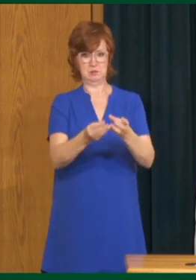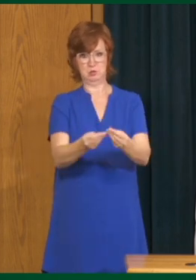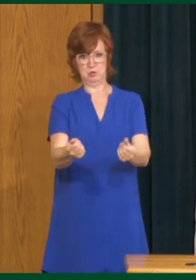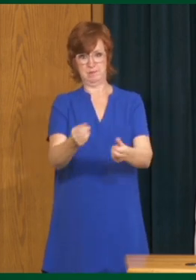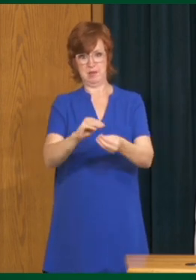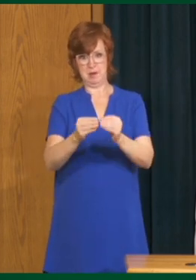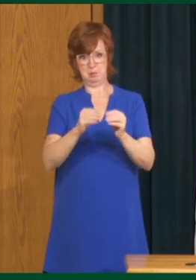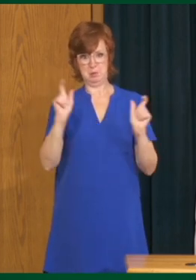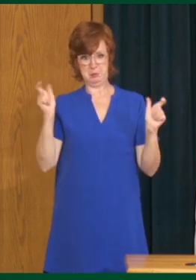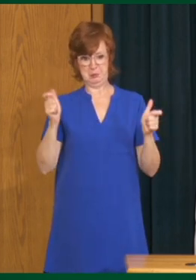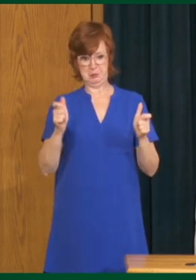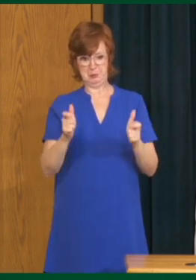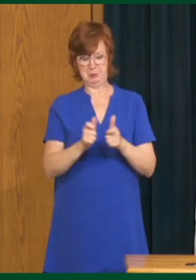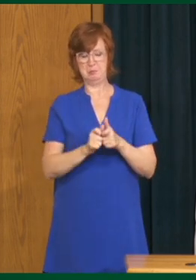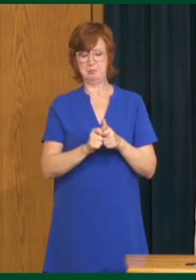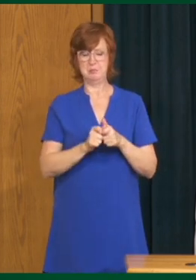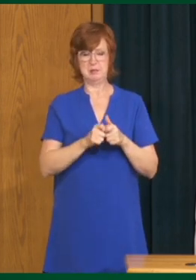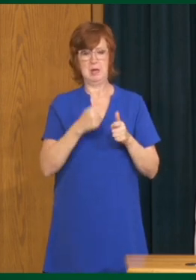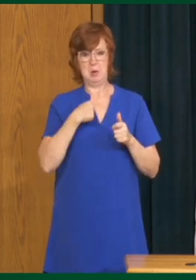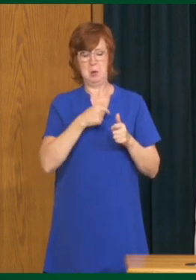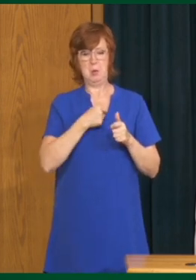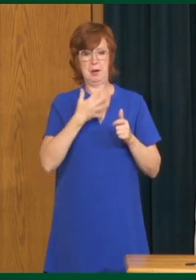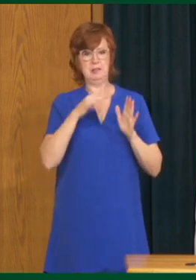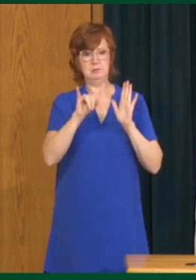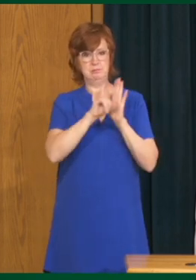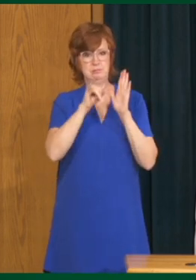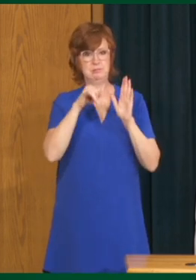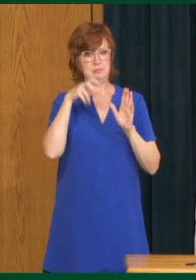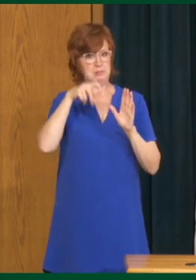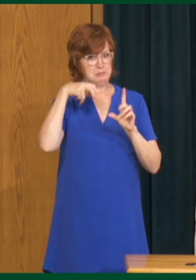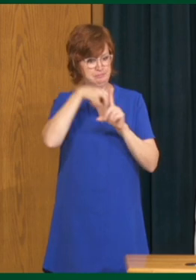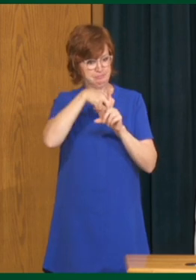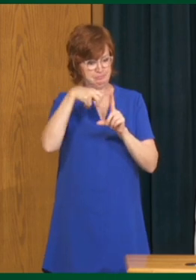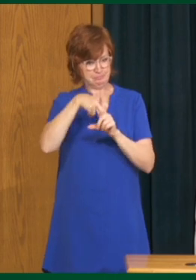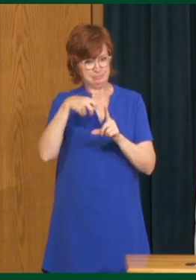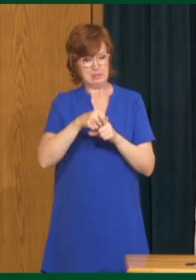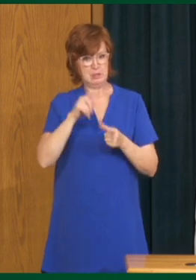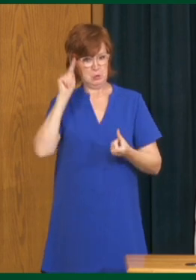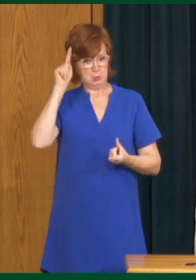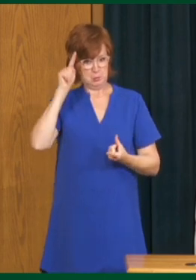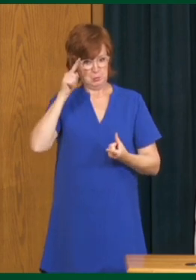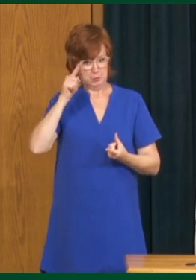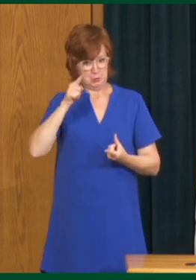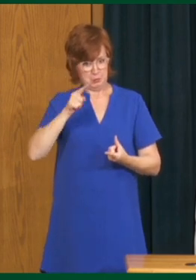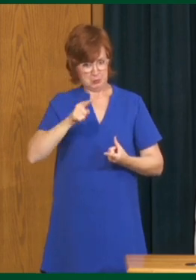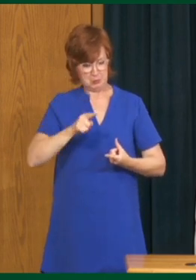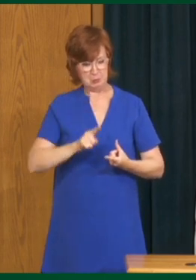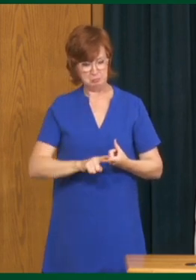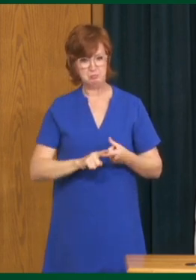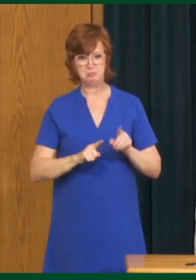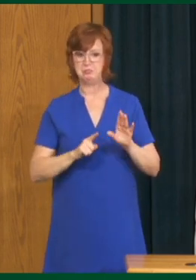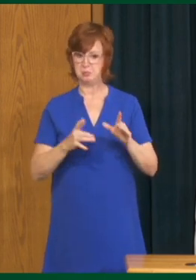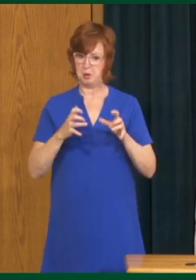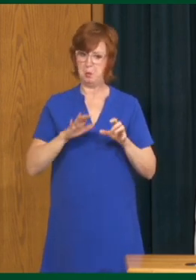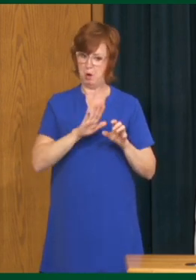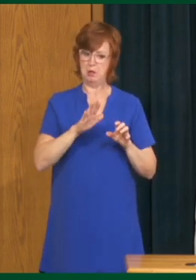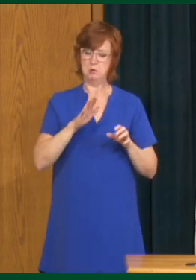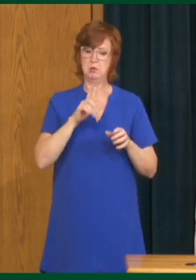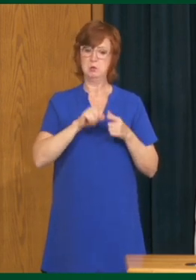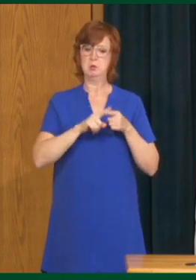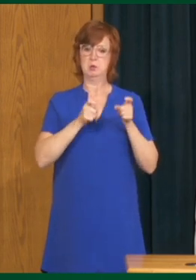early intervention, through testing, contact tracing, and specific guidance, these outbreaks do come under control very quickly,